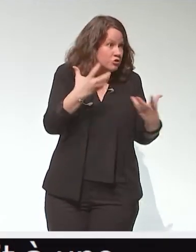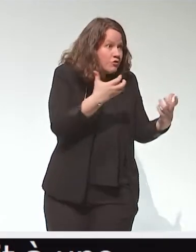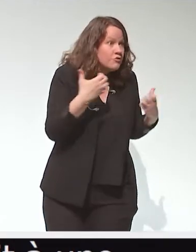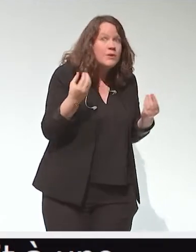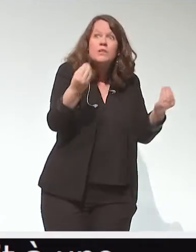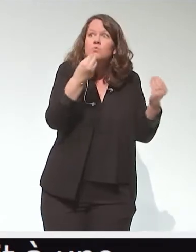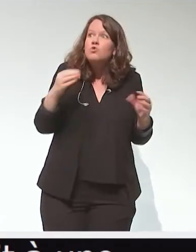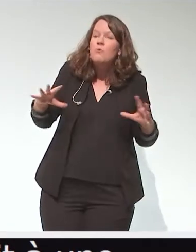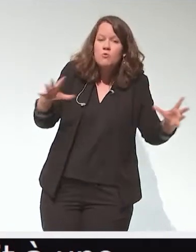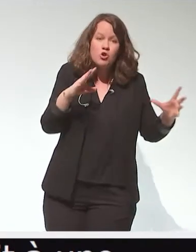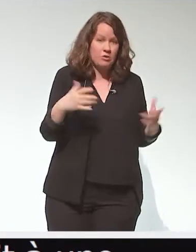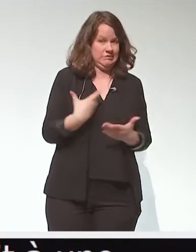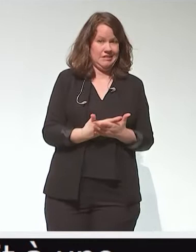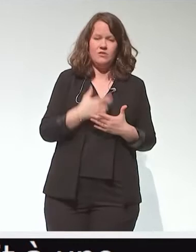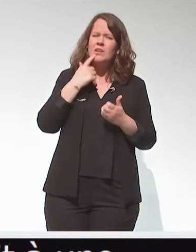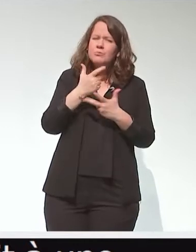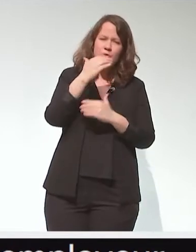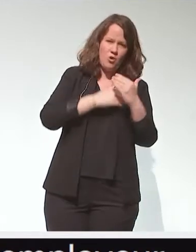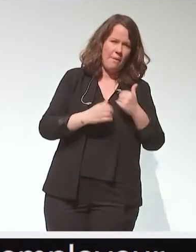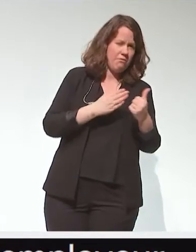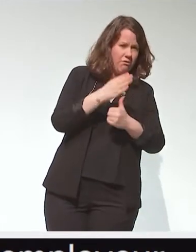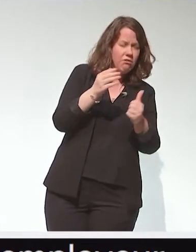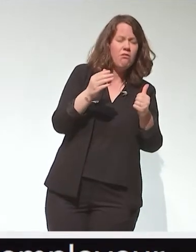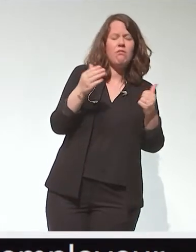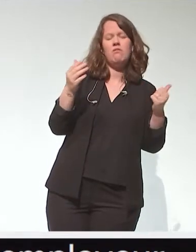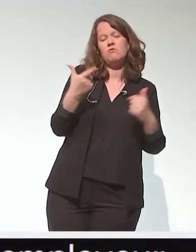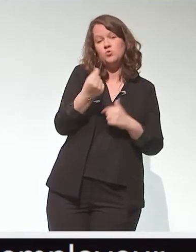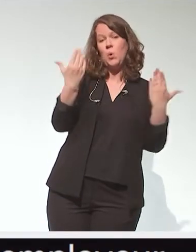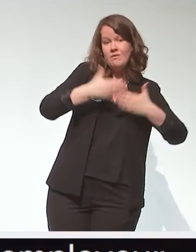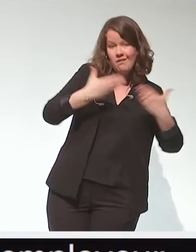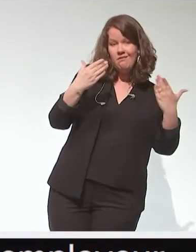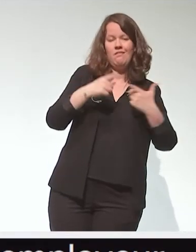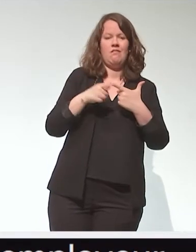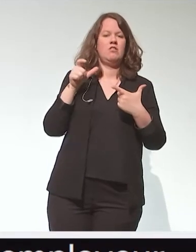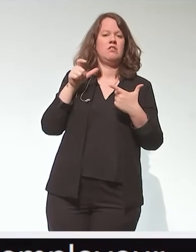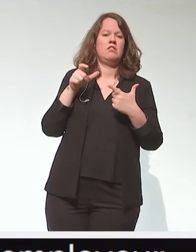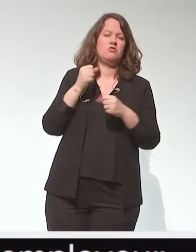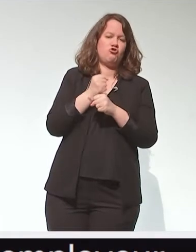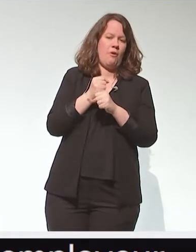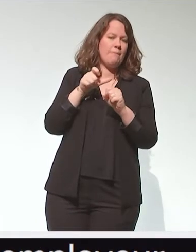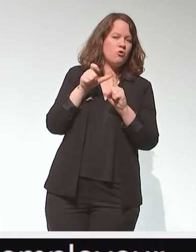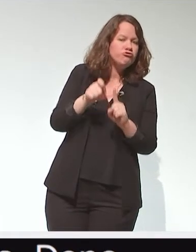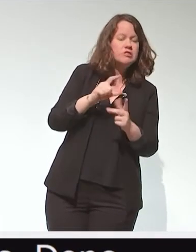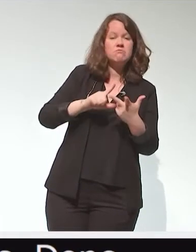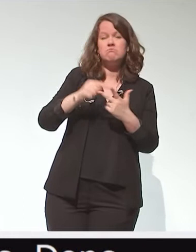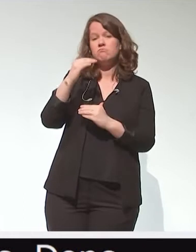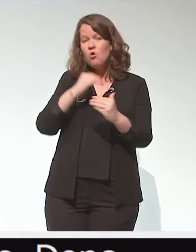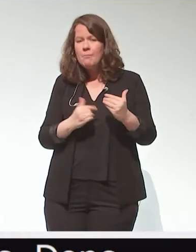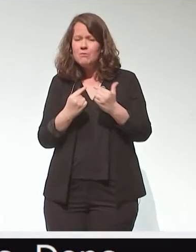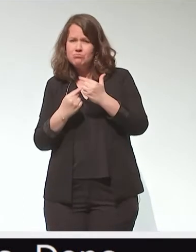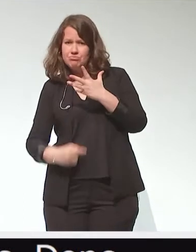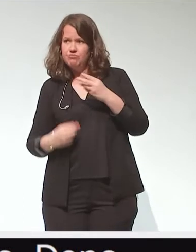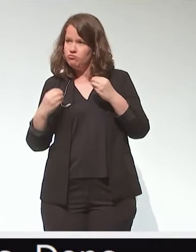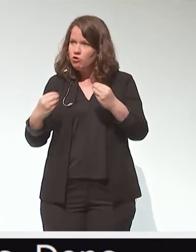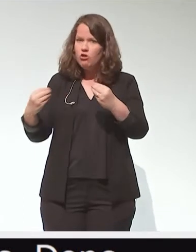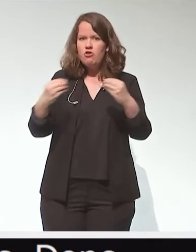don't have the tools or the knowledge. They just don't know. So Duo Day, job coaching initiatives, major campaigns are promoting